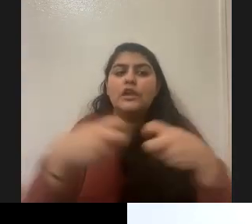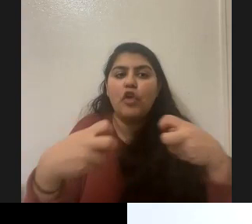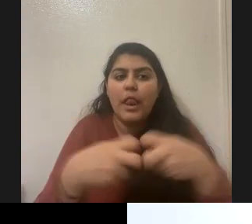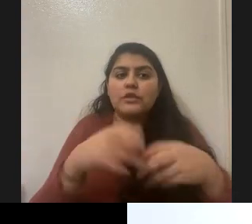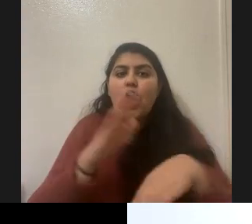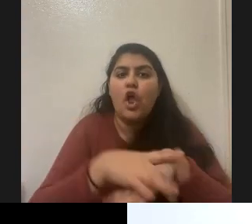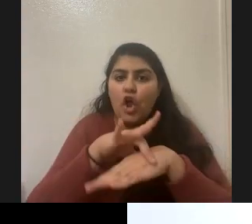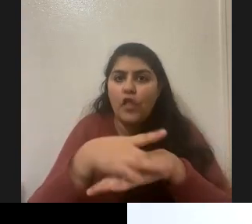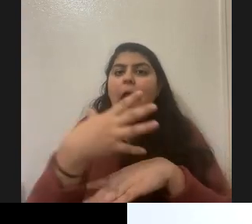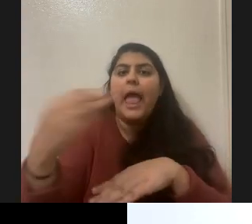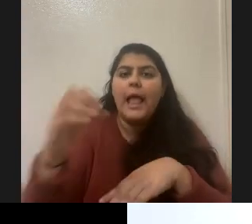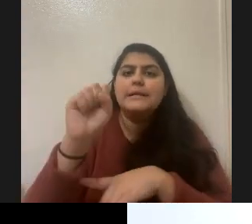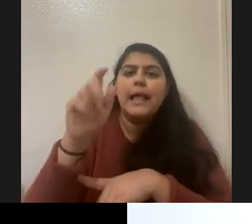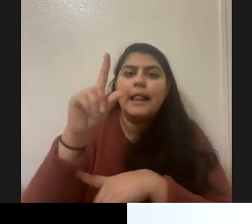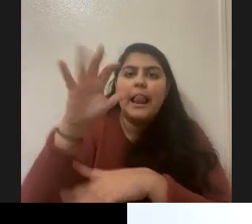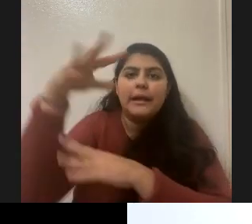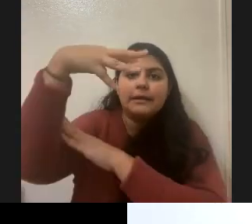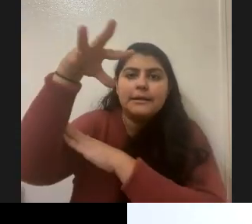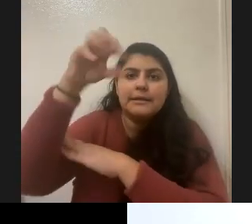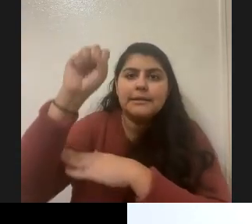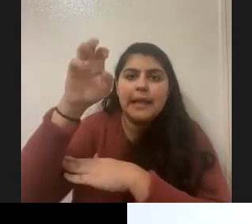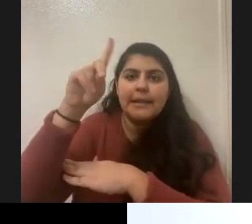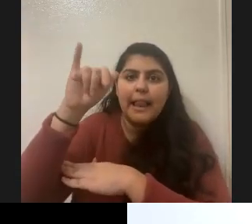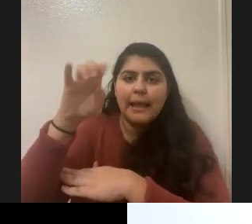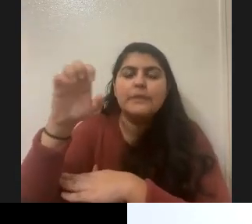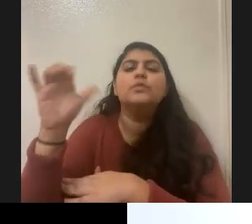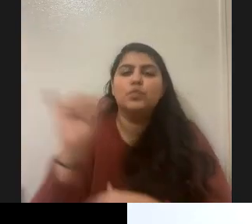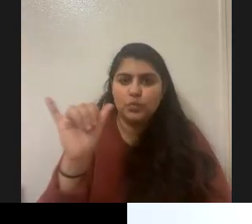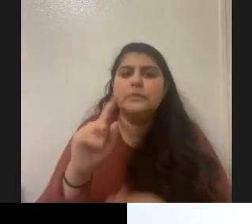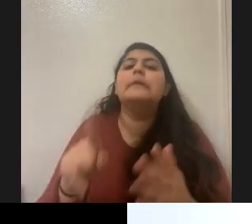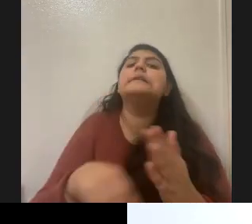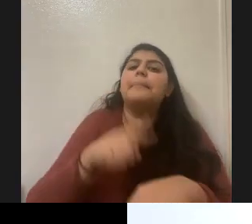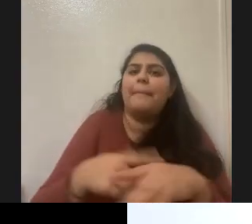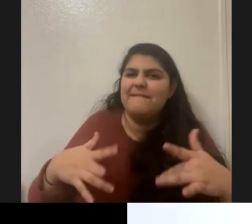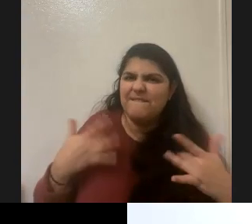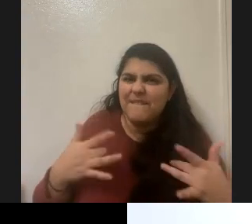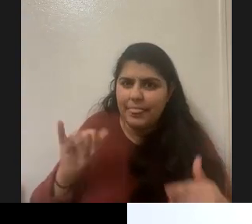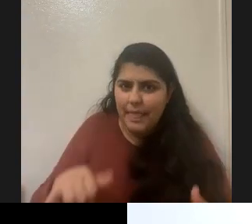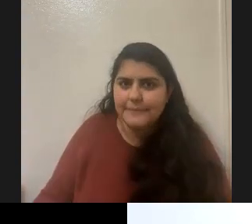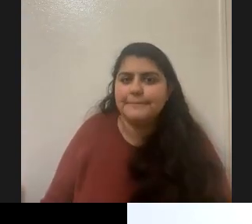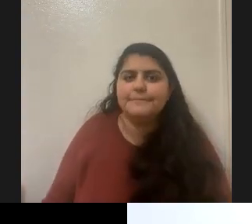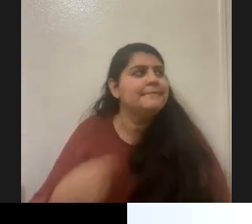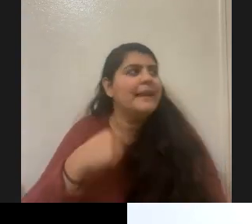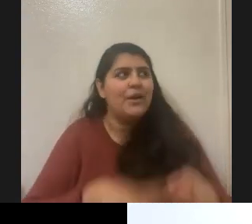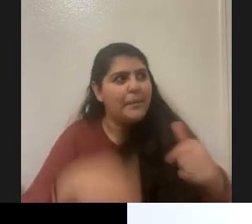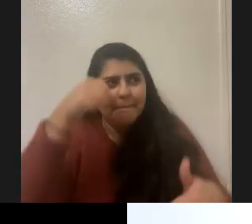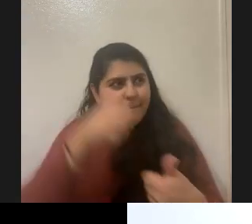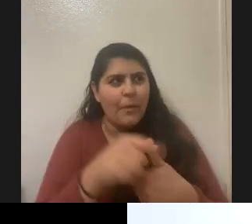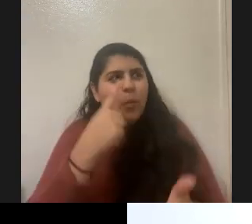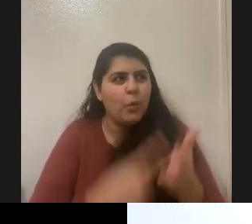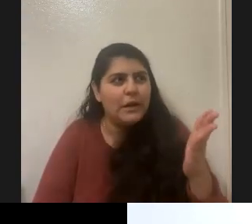too. So it can it we do feel it sometimes. I can't remember what it is. I can't remember if it's